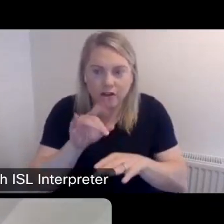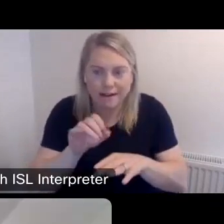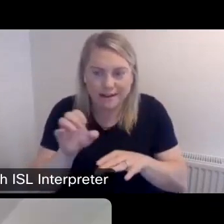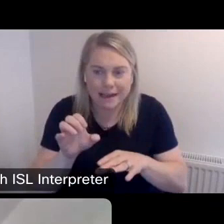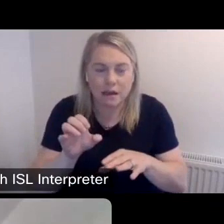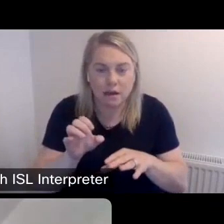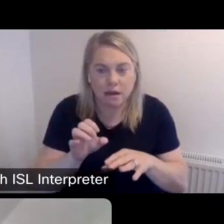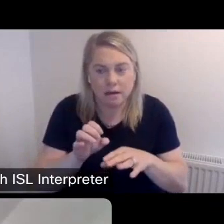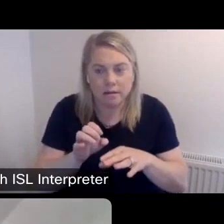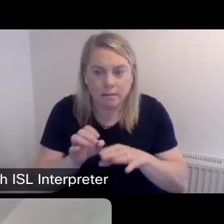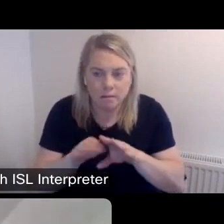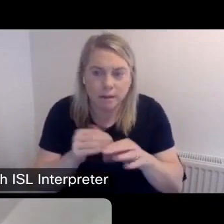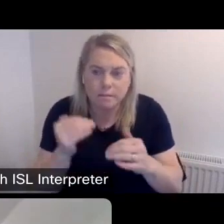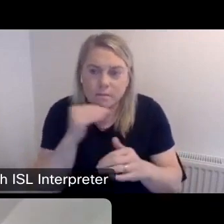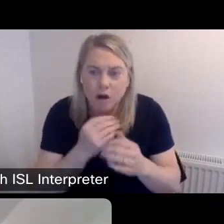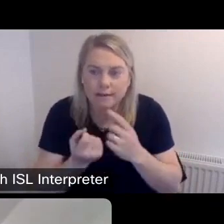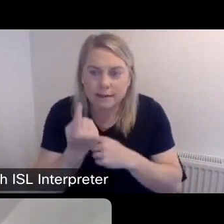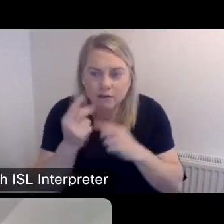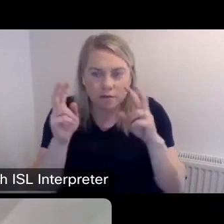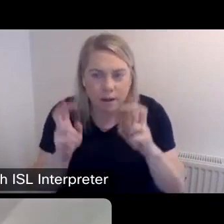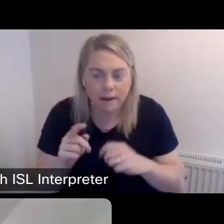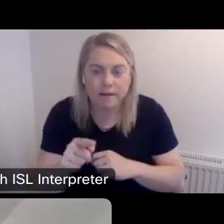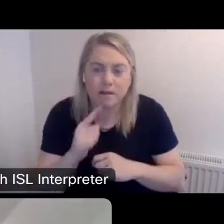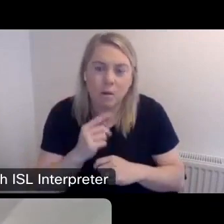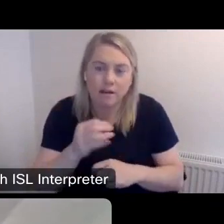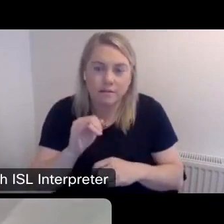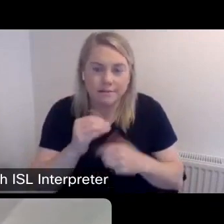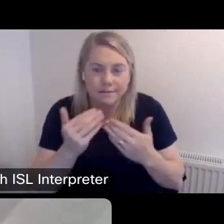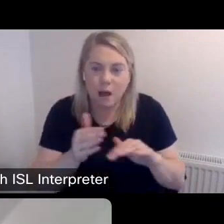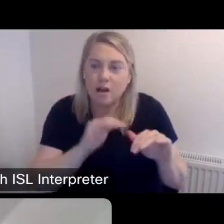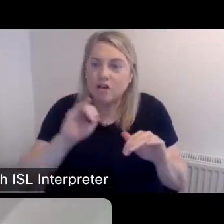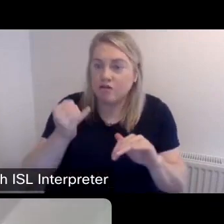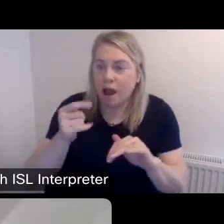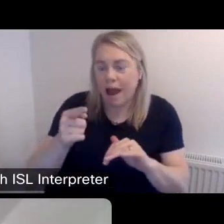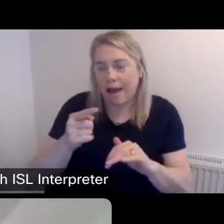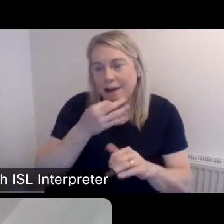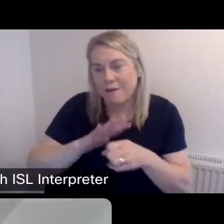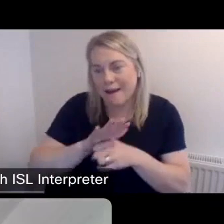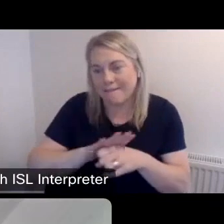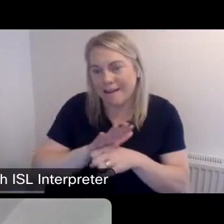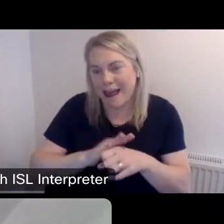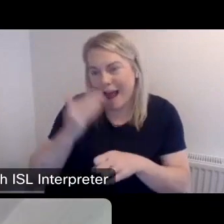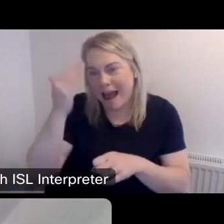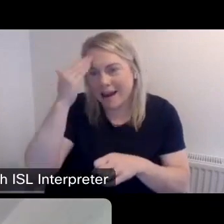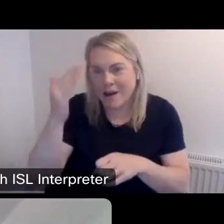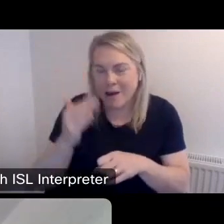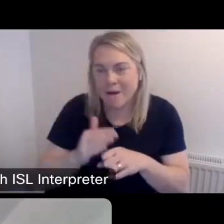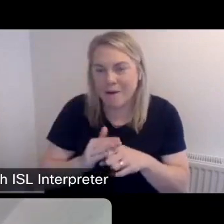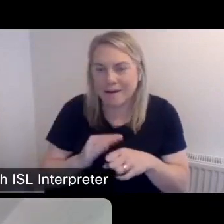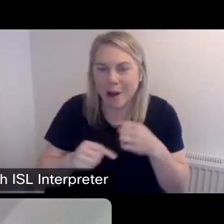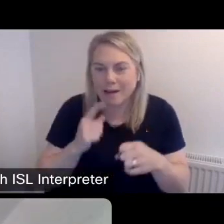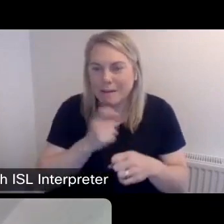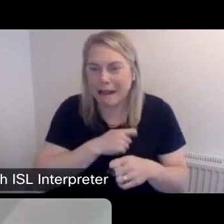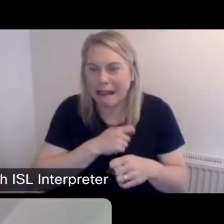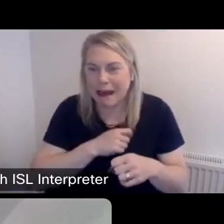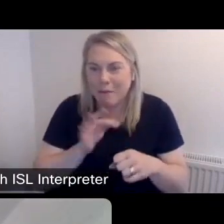important issues. John, we're grateful. It's always a bit nerving, isn't it, when the technical side challenges us a